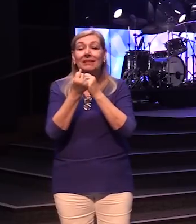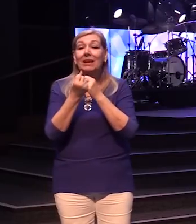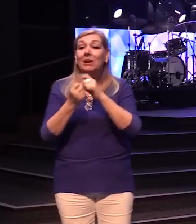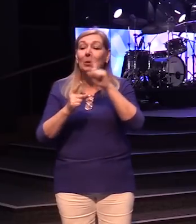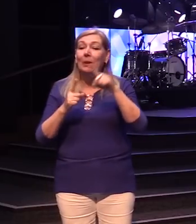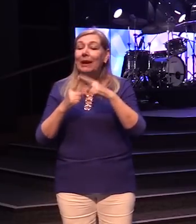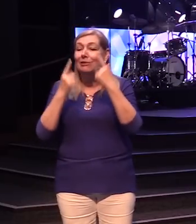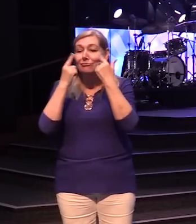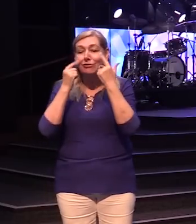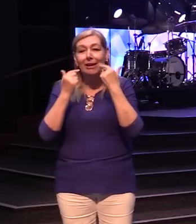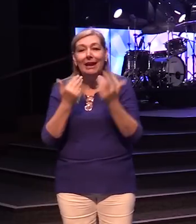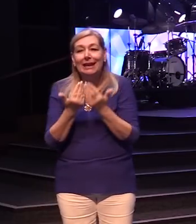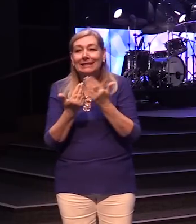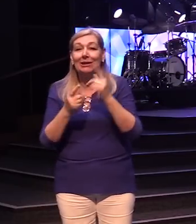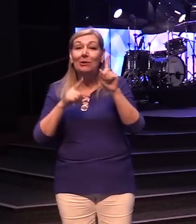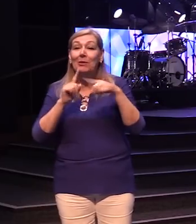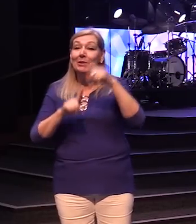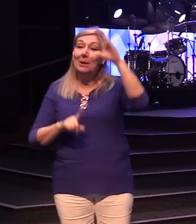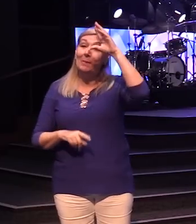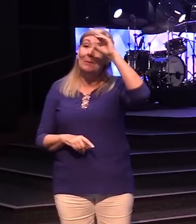when the Boy Scouts march.